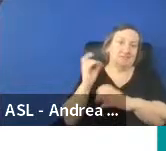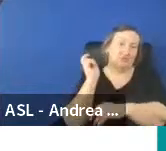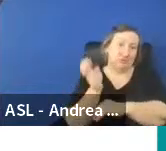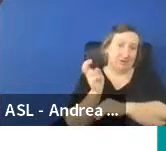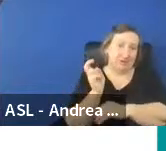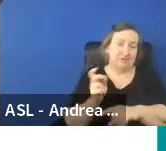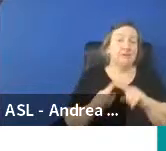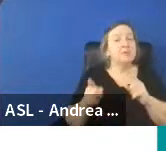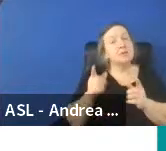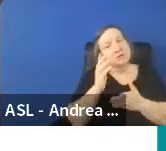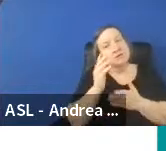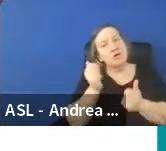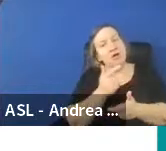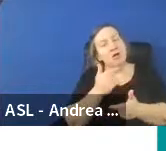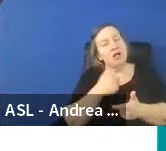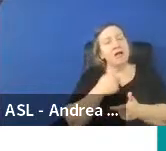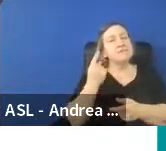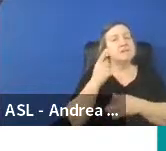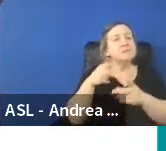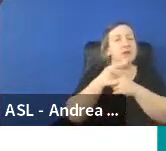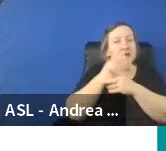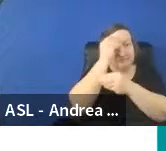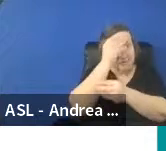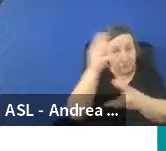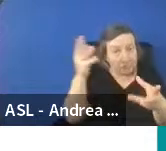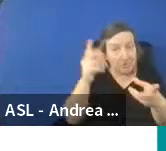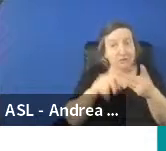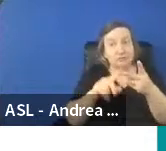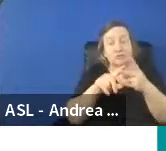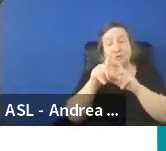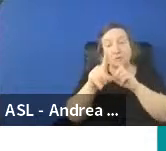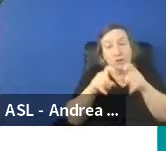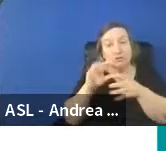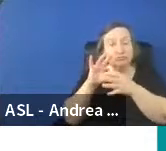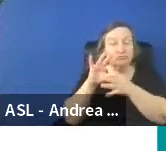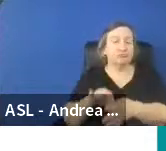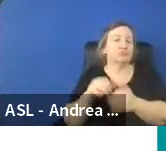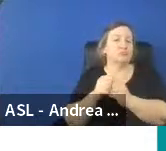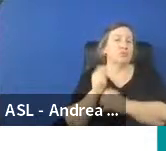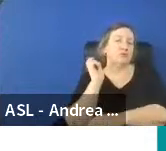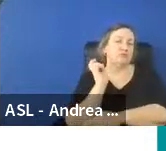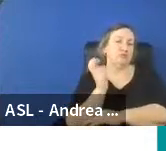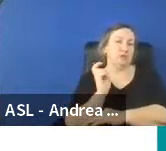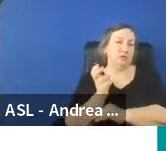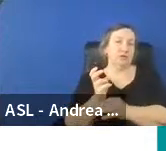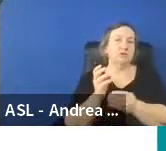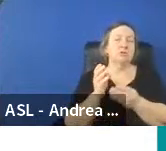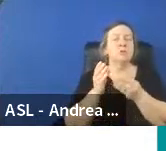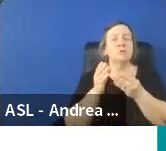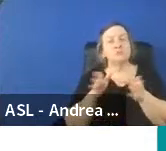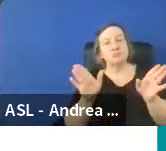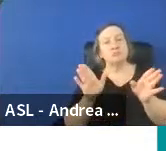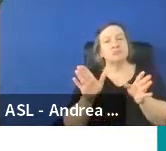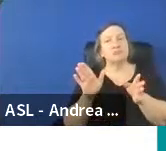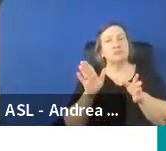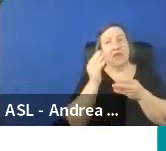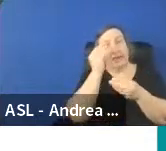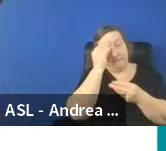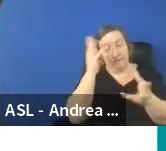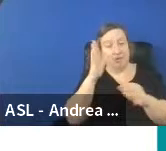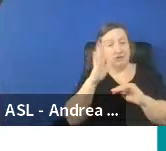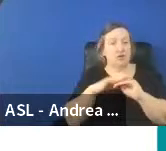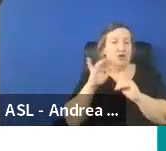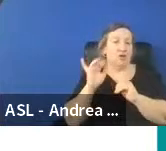level of information or questions around transit. And so some of the overall takeaways are here on the